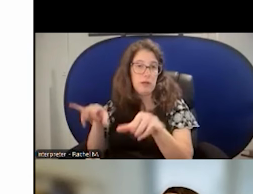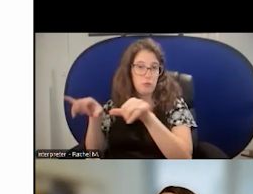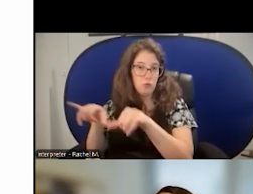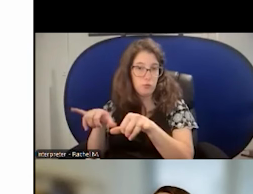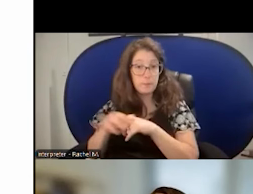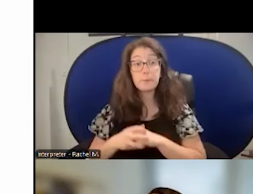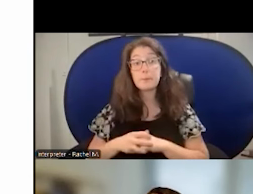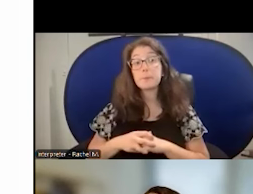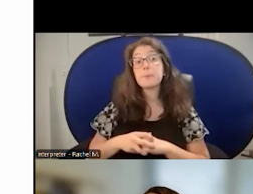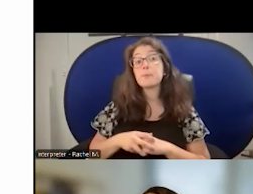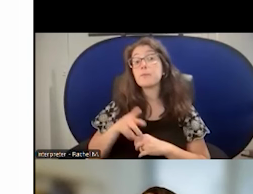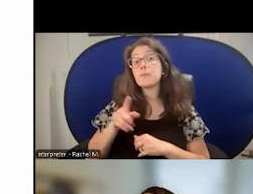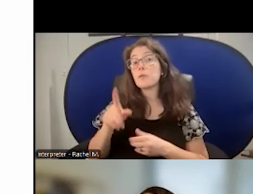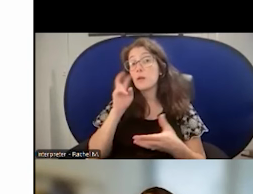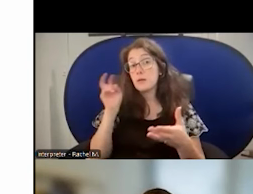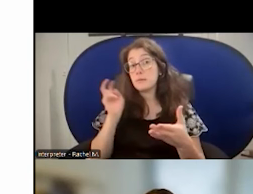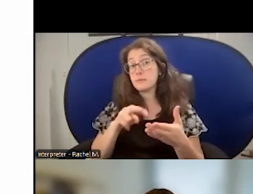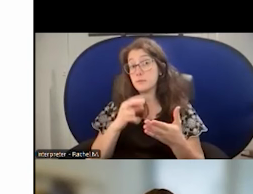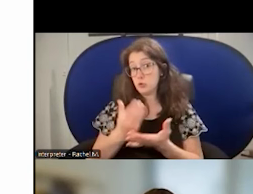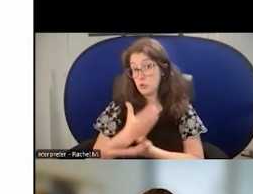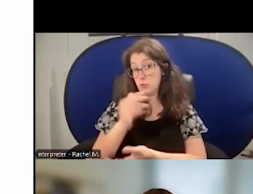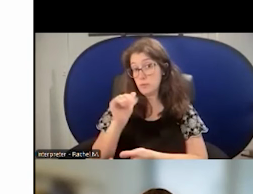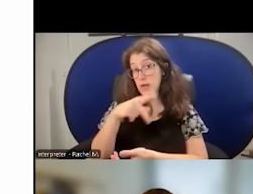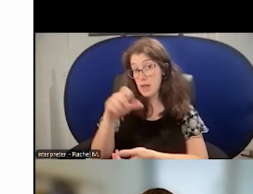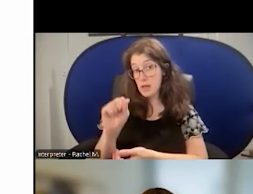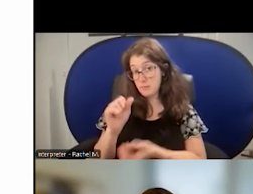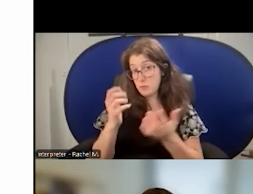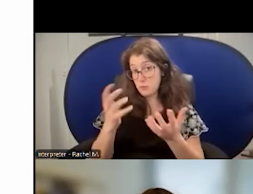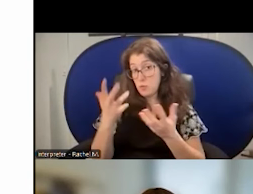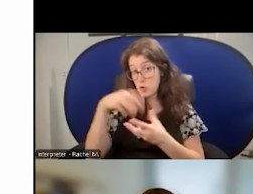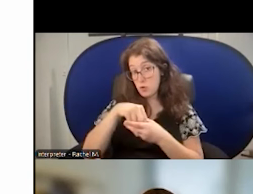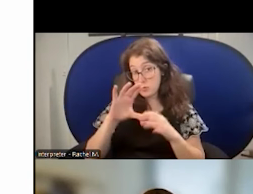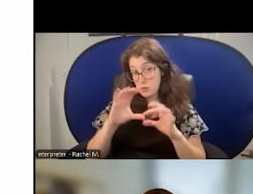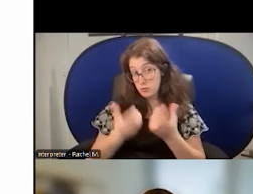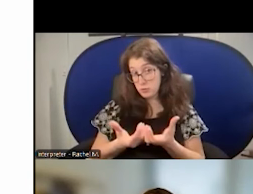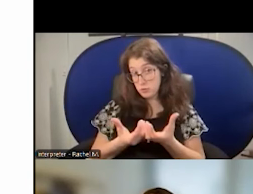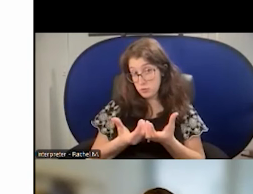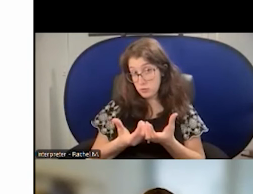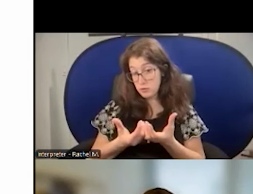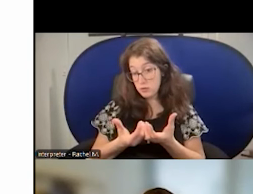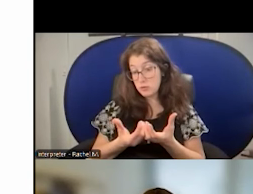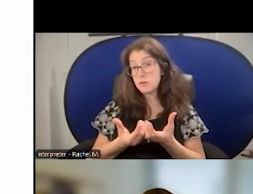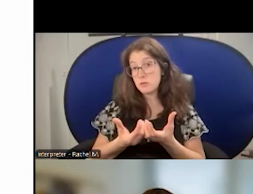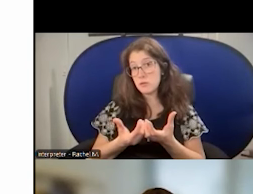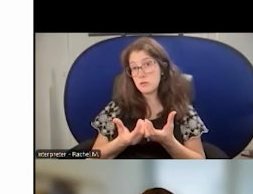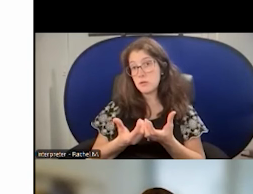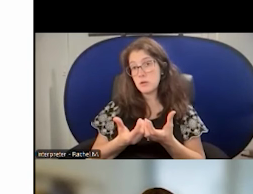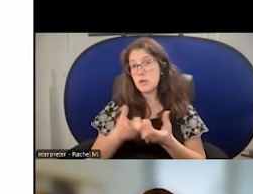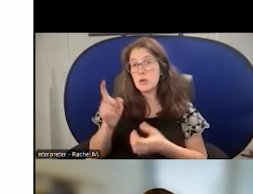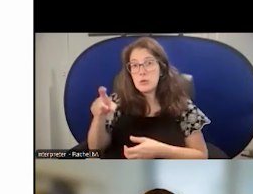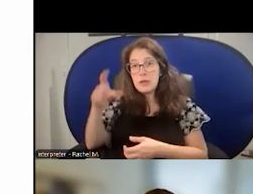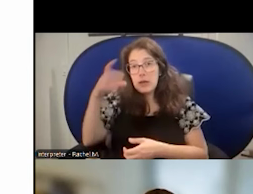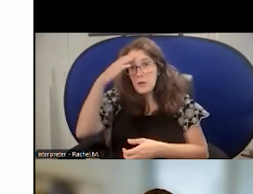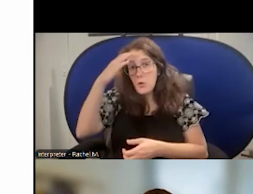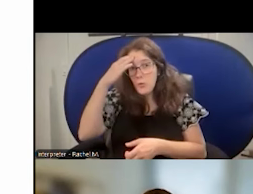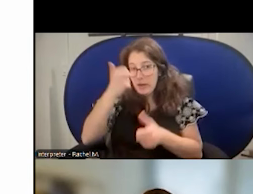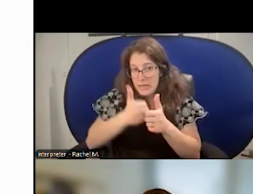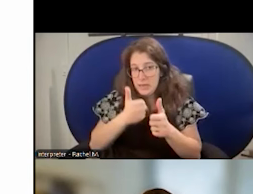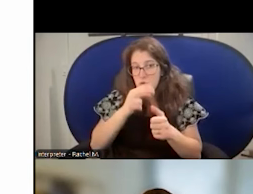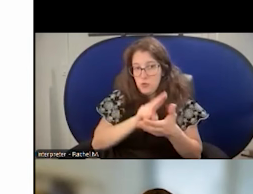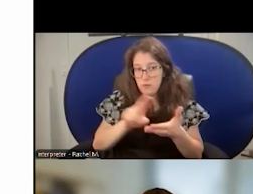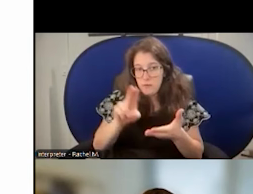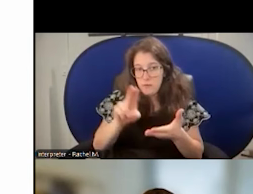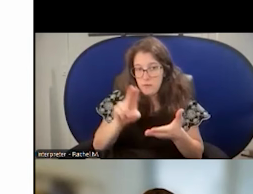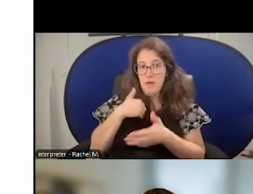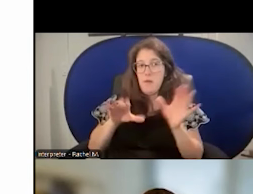are looking at new applications to include in your course, just know that each university is going to have their